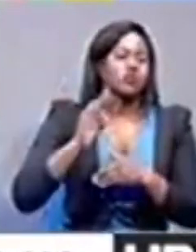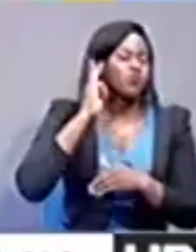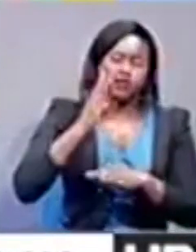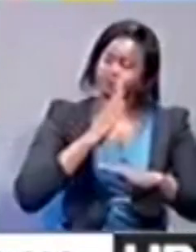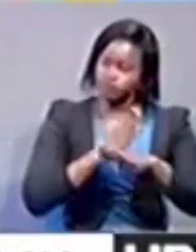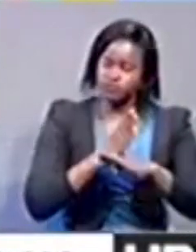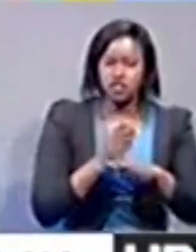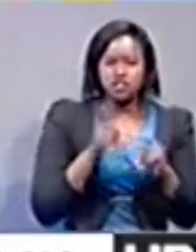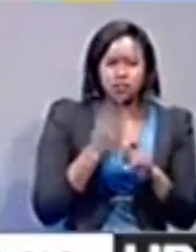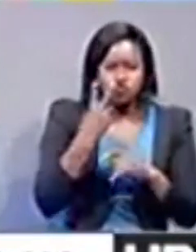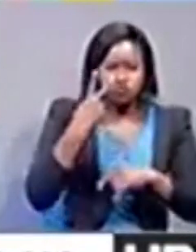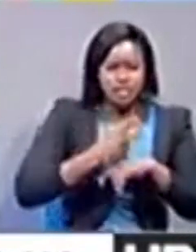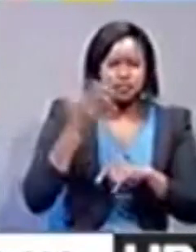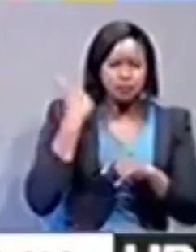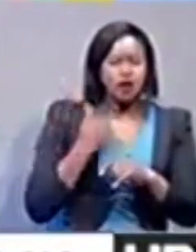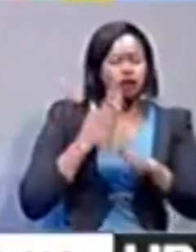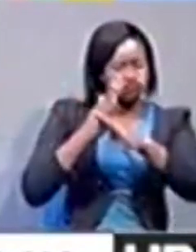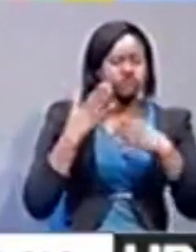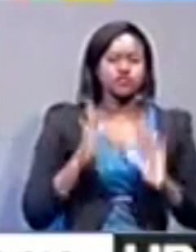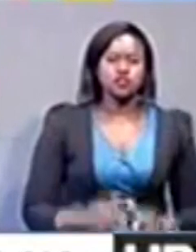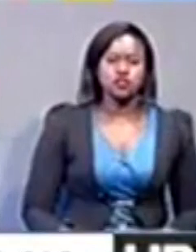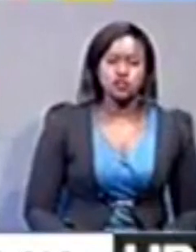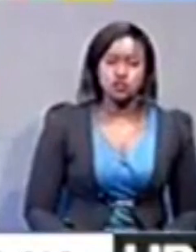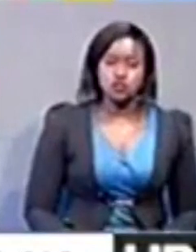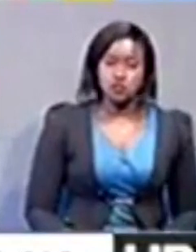stopped it the other 2 days ago.